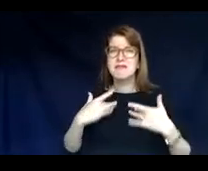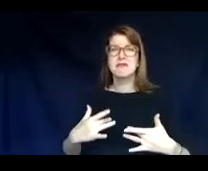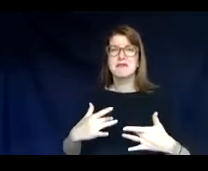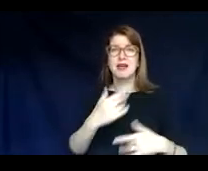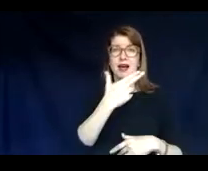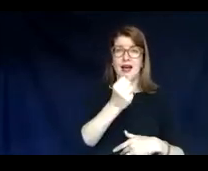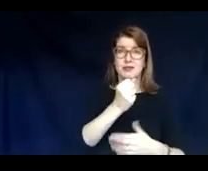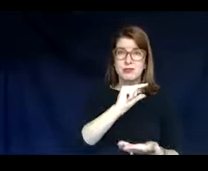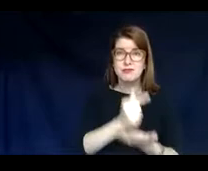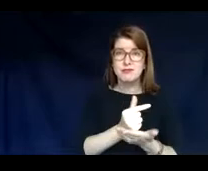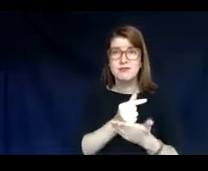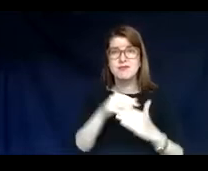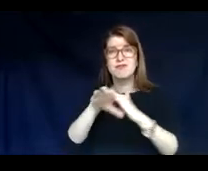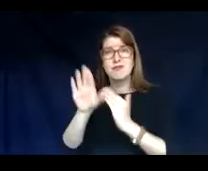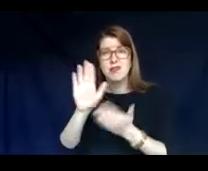I rebelled.